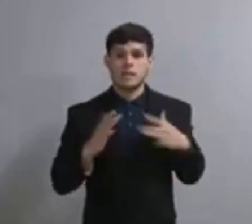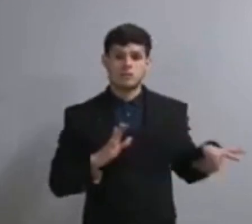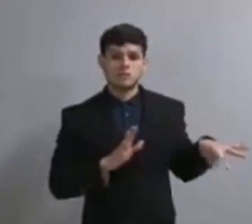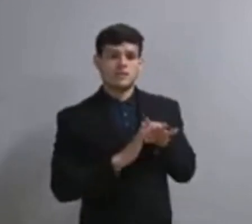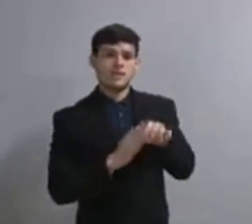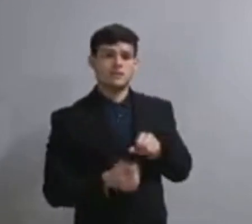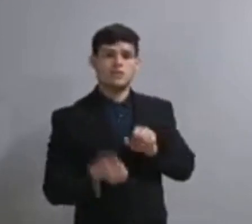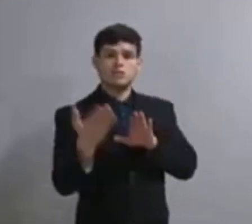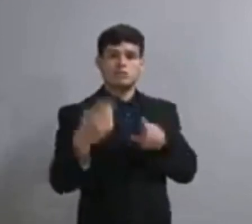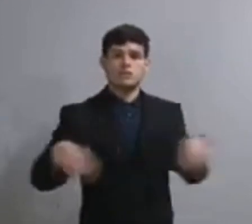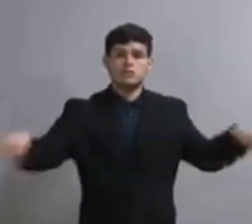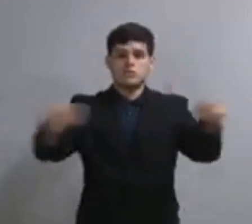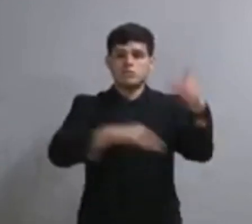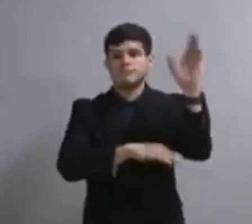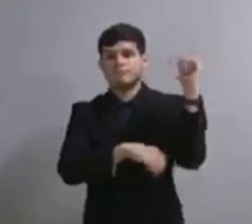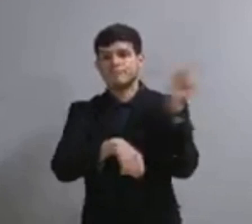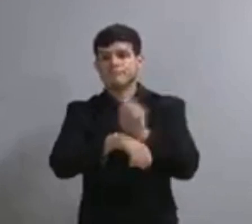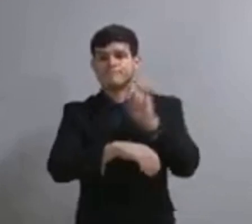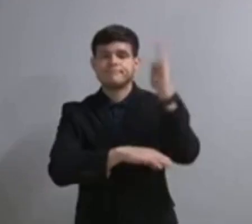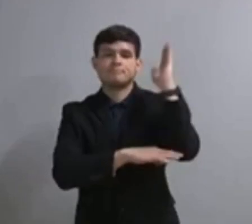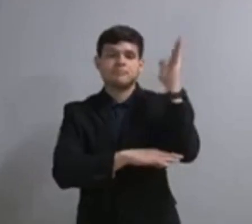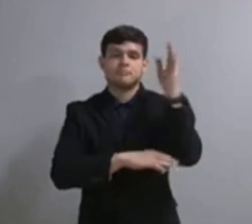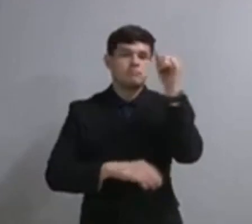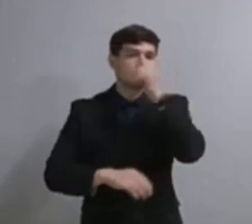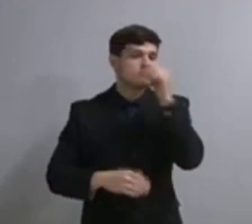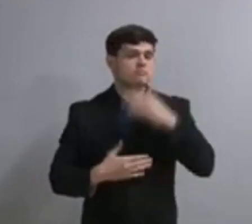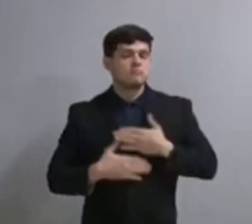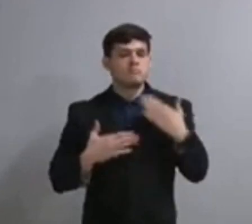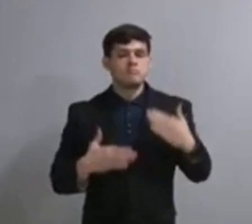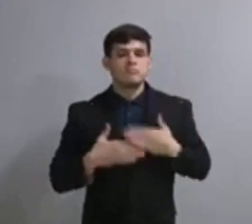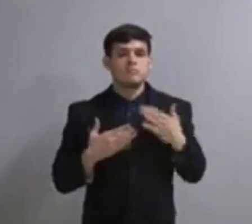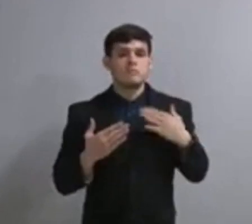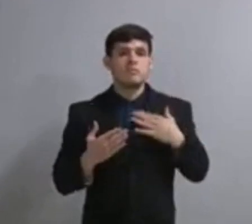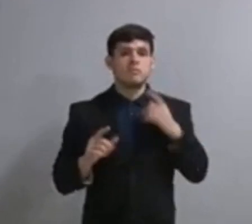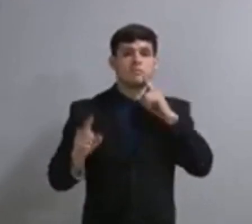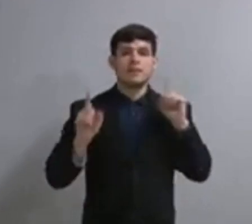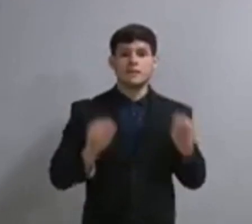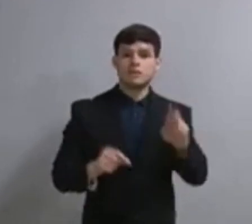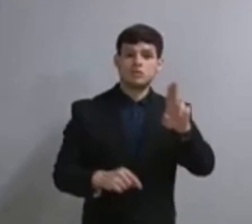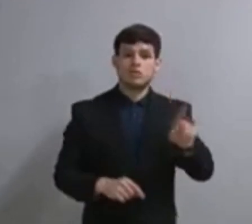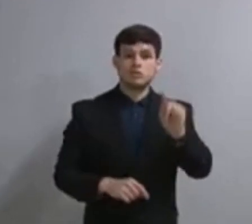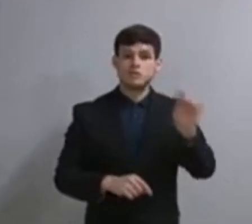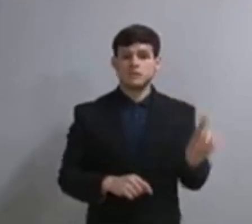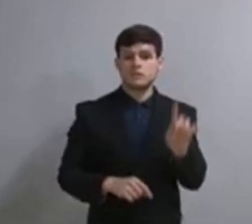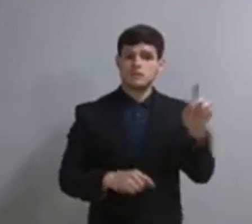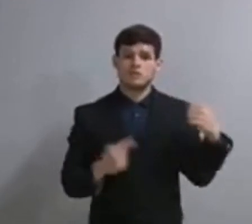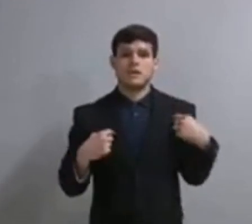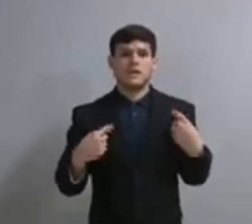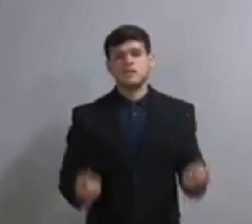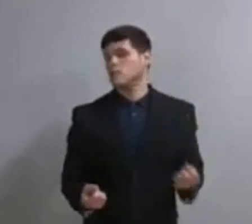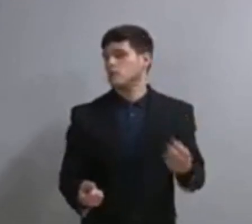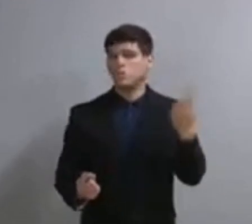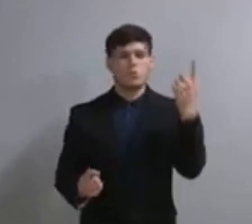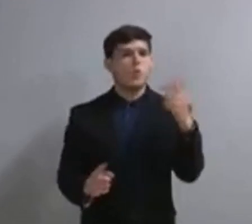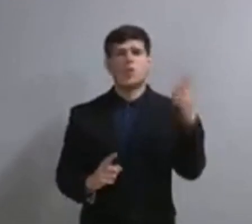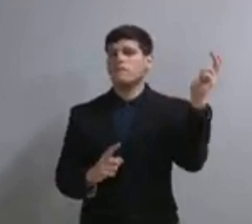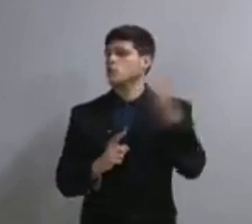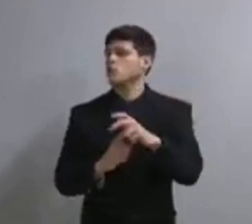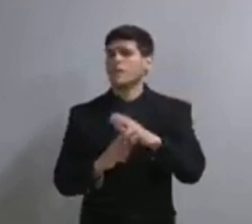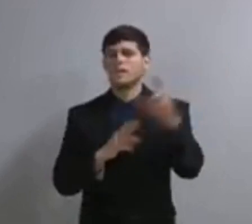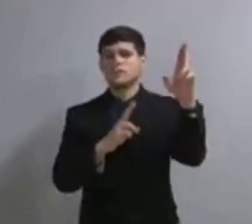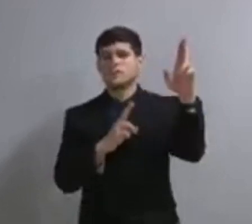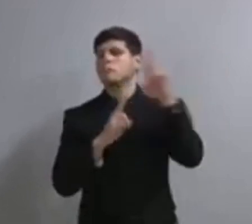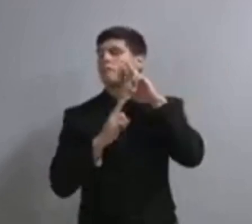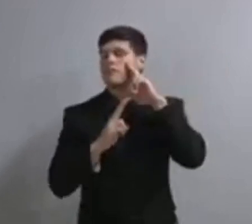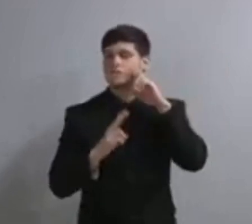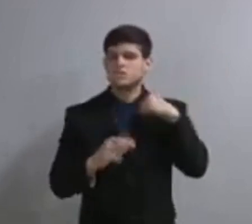address you all here today. Attending the University of Texas at Dallas has been one of the greatest privileges